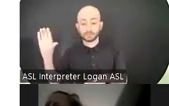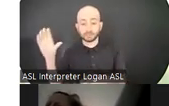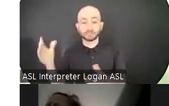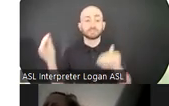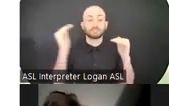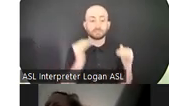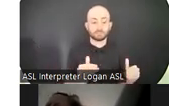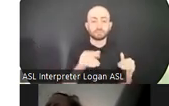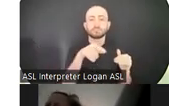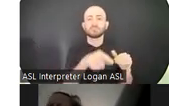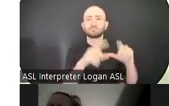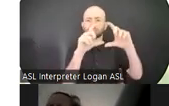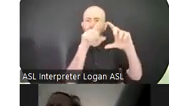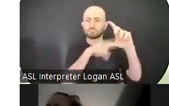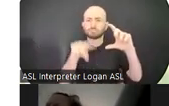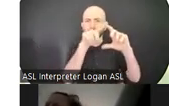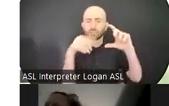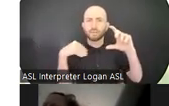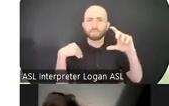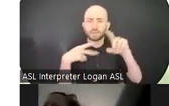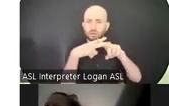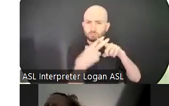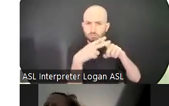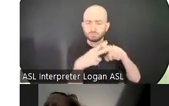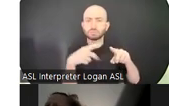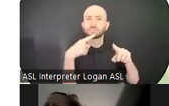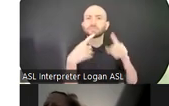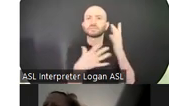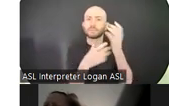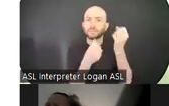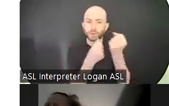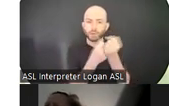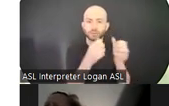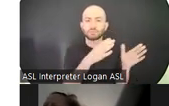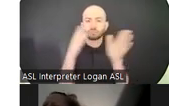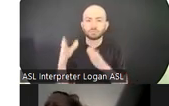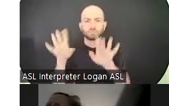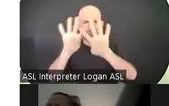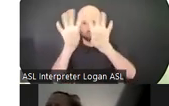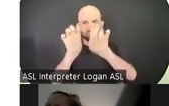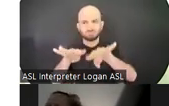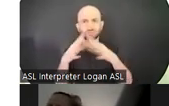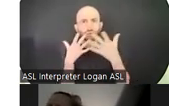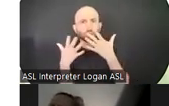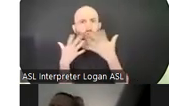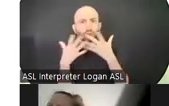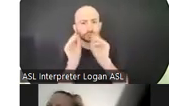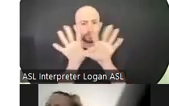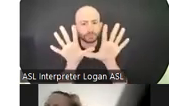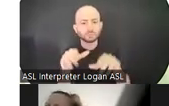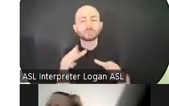screwdriver that says tech support. Multiple colored question marks. And finally,